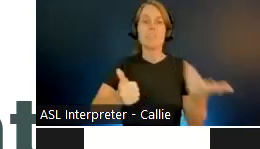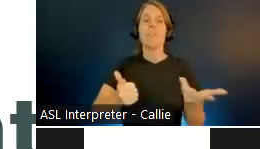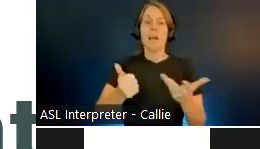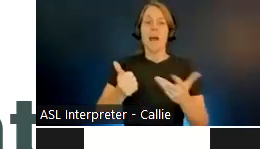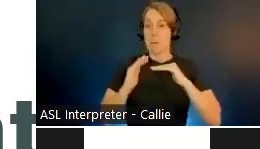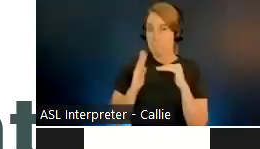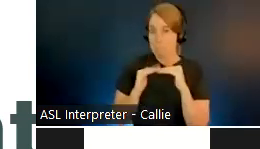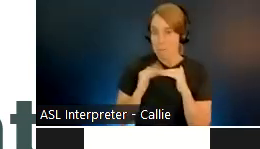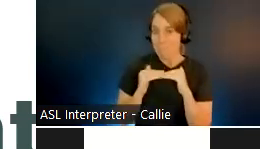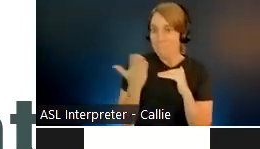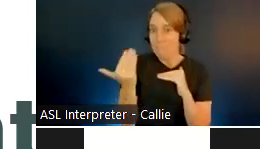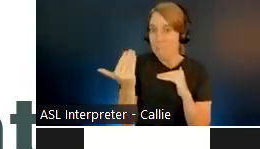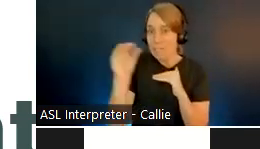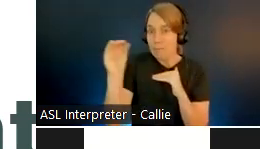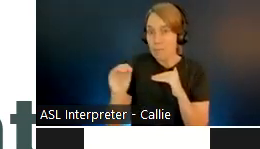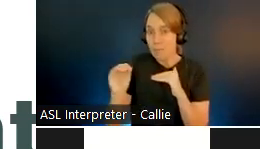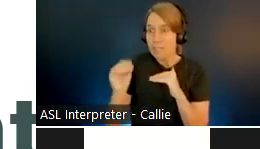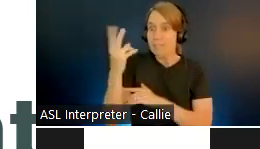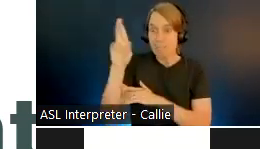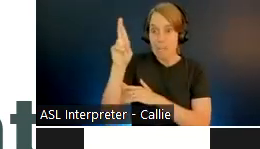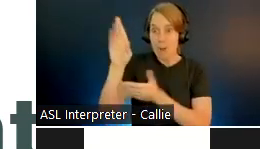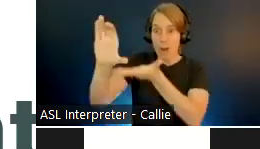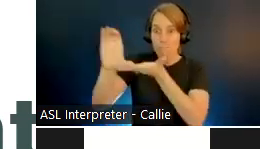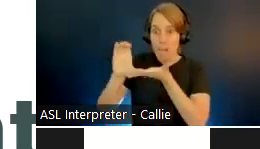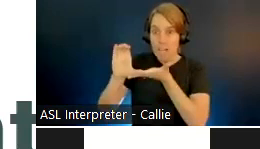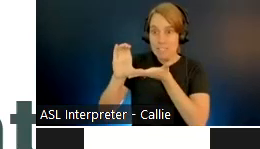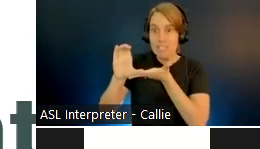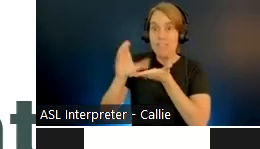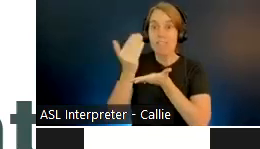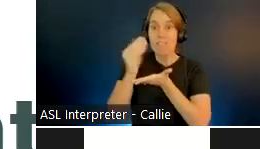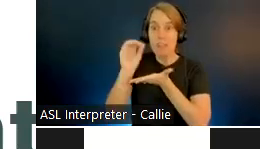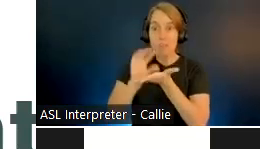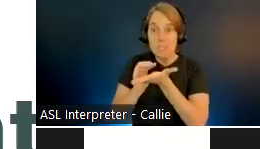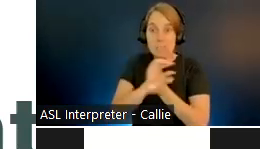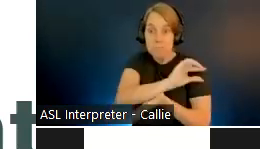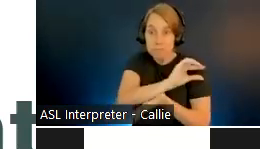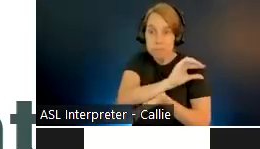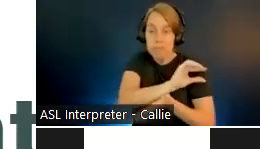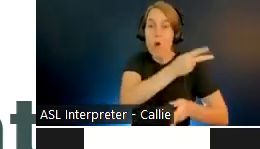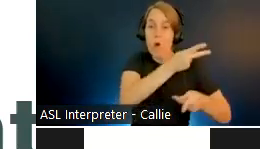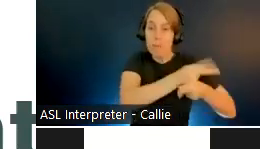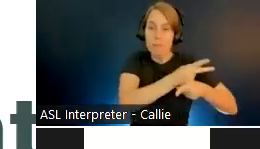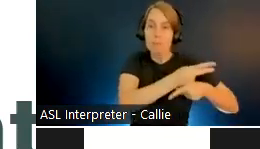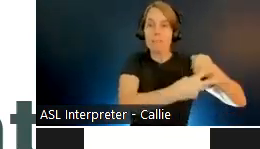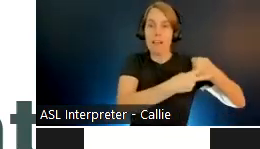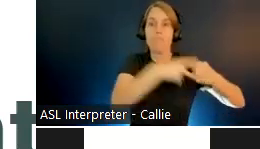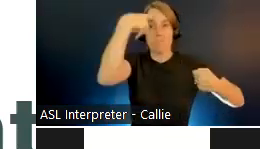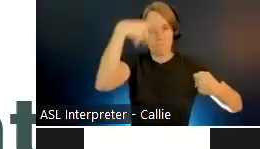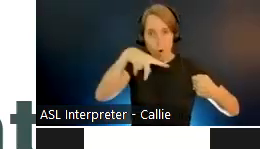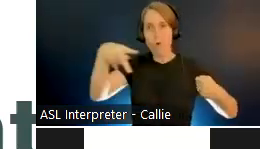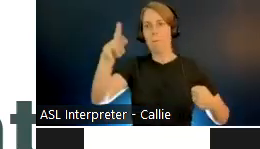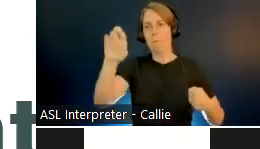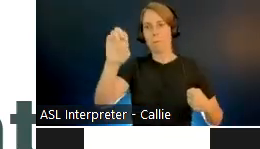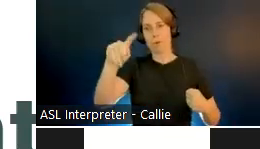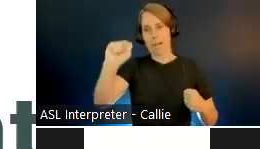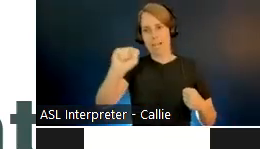funds for the pre-ETS. These are provided to students with disabilities, regardless of whether